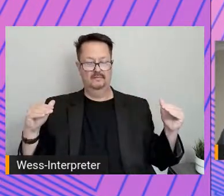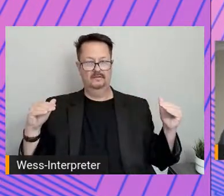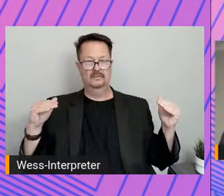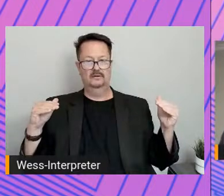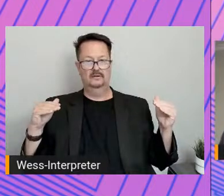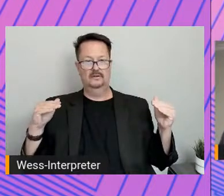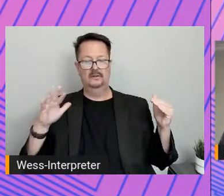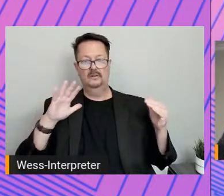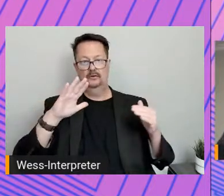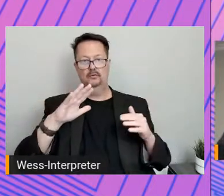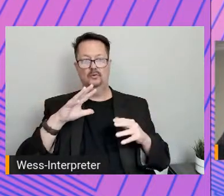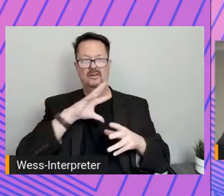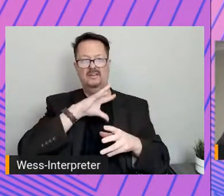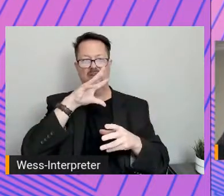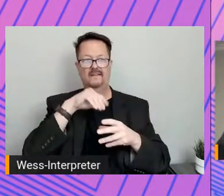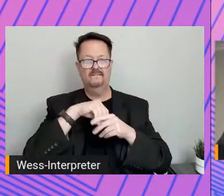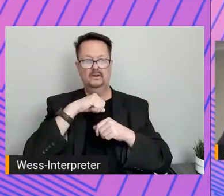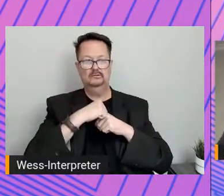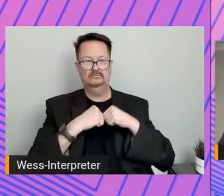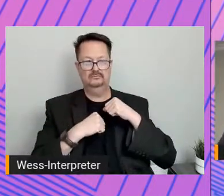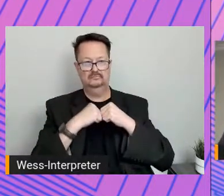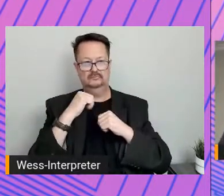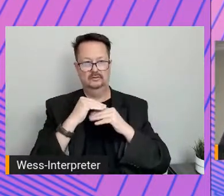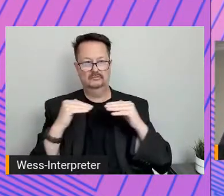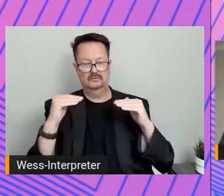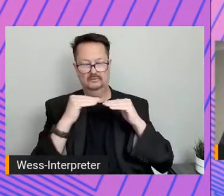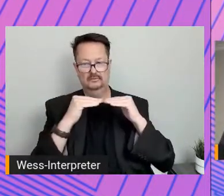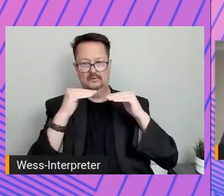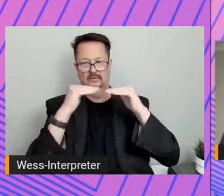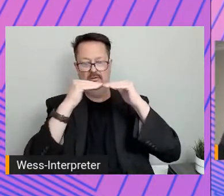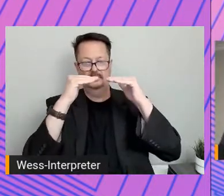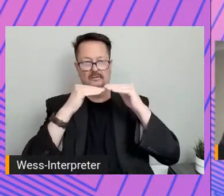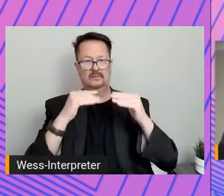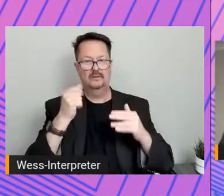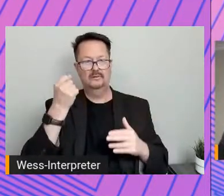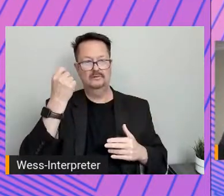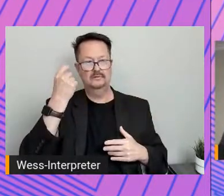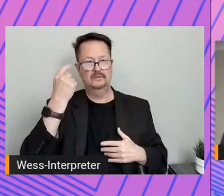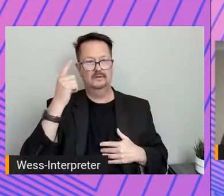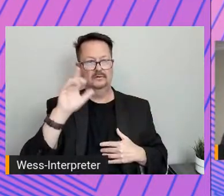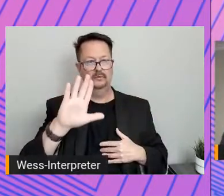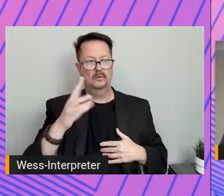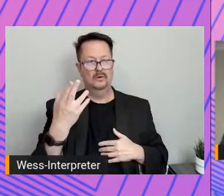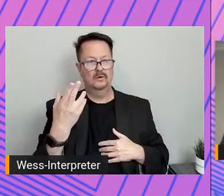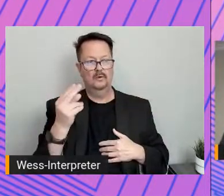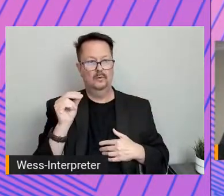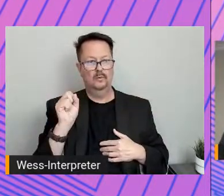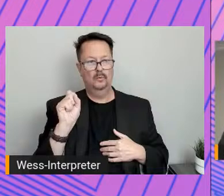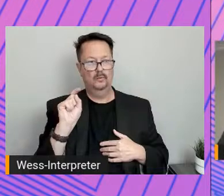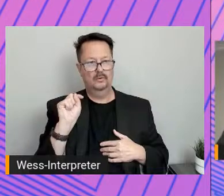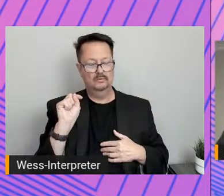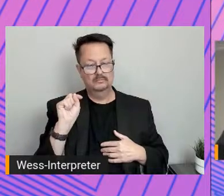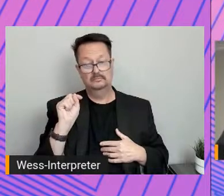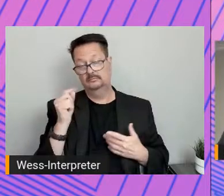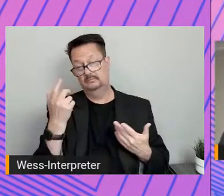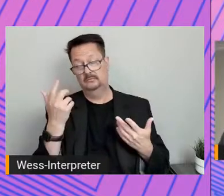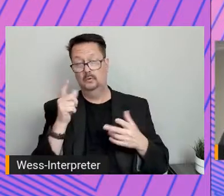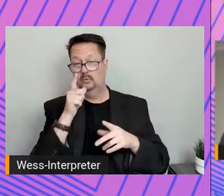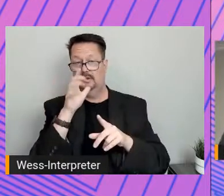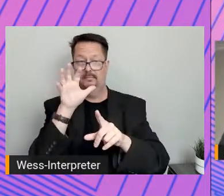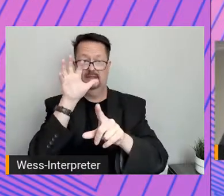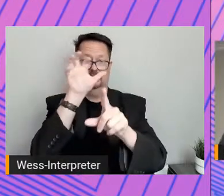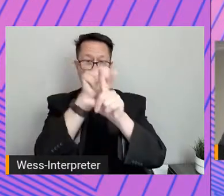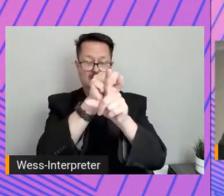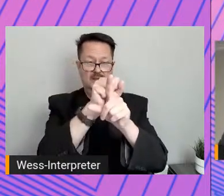your infrastructure layer, so to say. Understanding your hosts as well could potentially be attacked. So you need